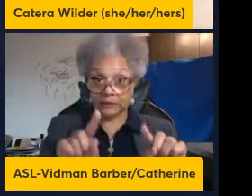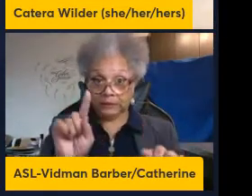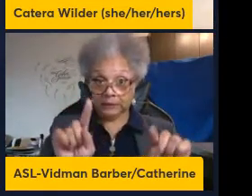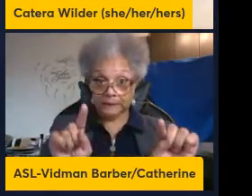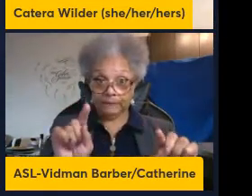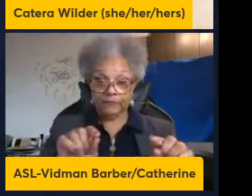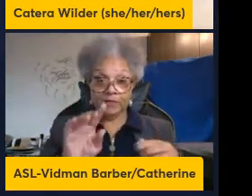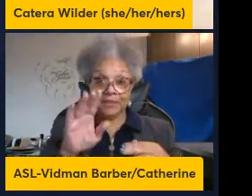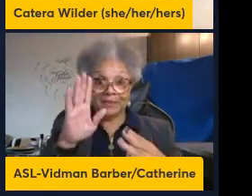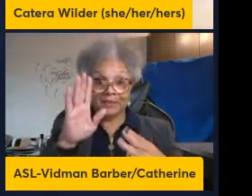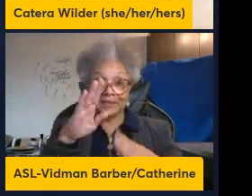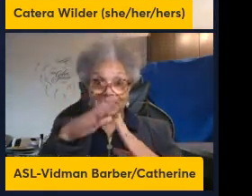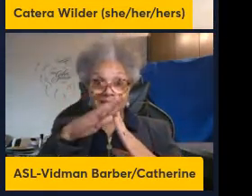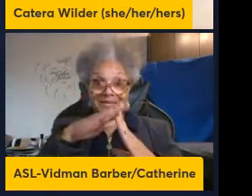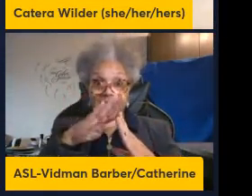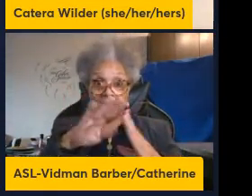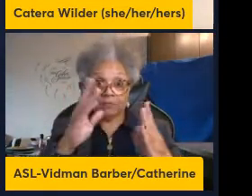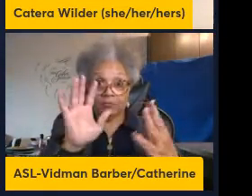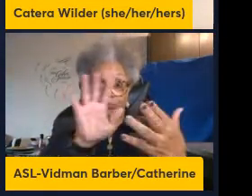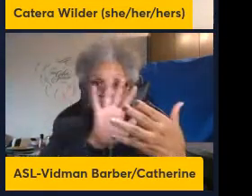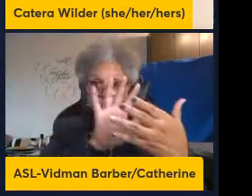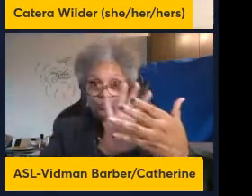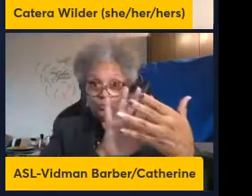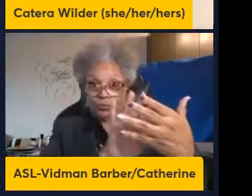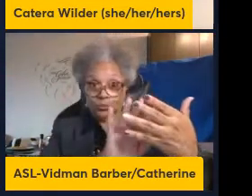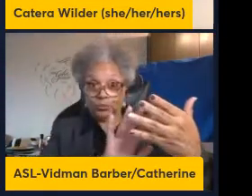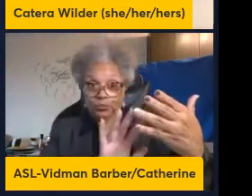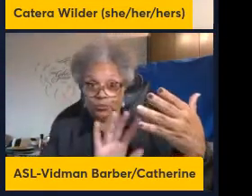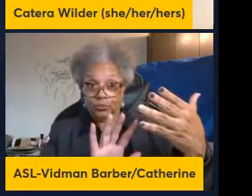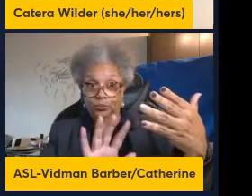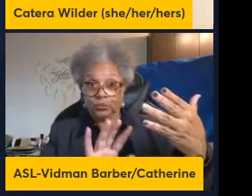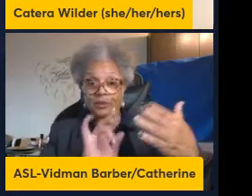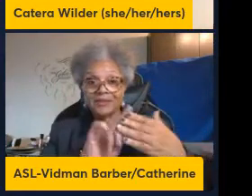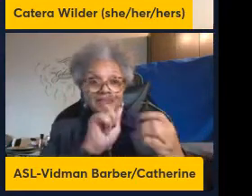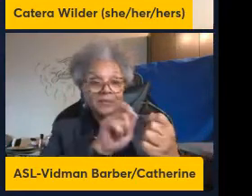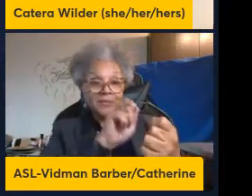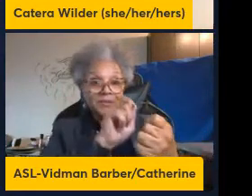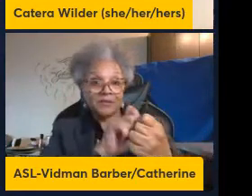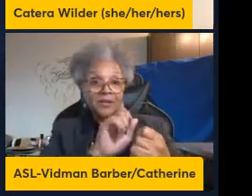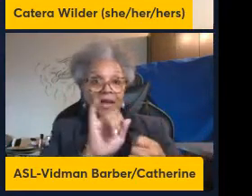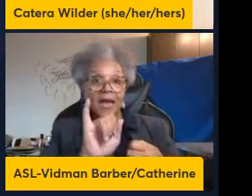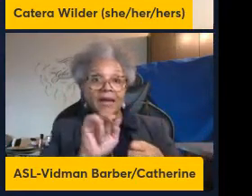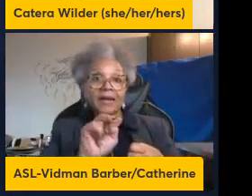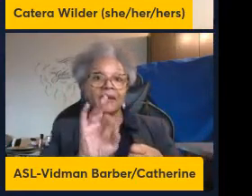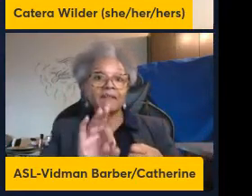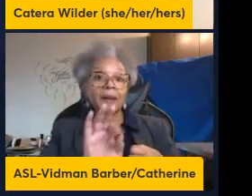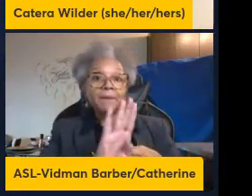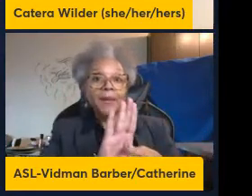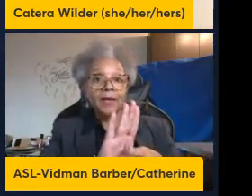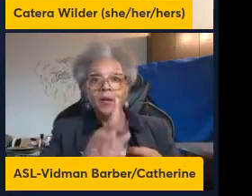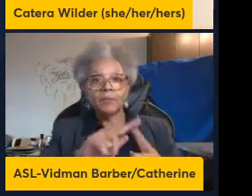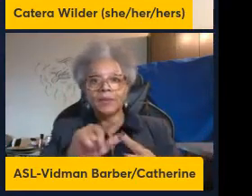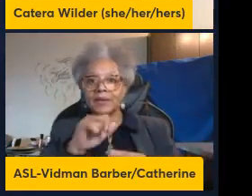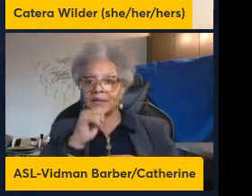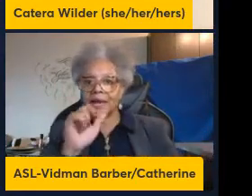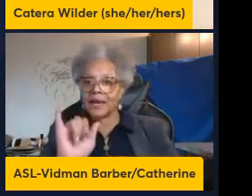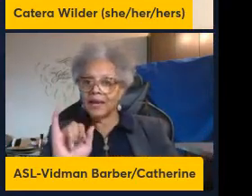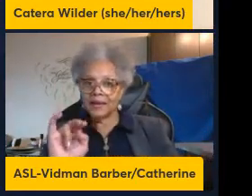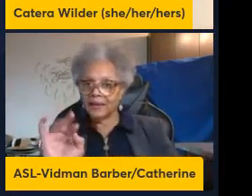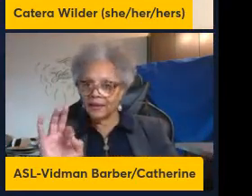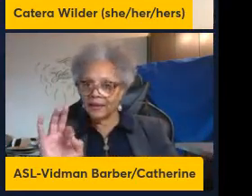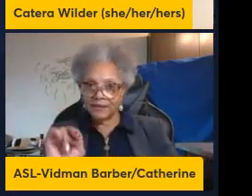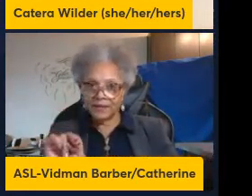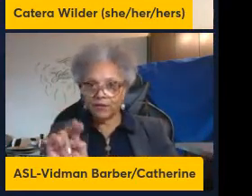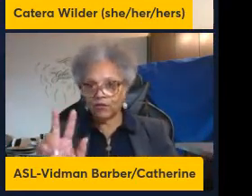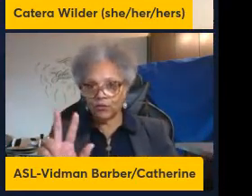cluster, where there's a cluster of genes that seem to be specific to interferon beta, but not interferon lambda 3, which was one